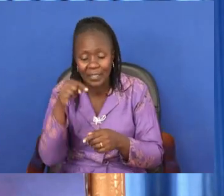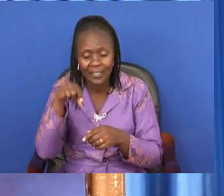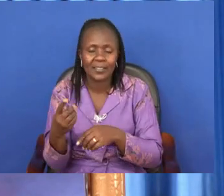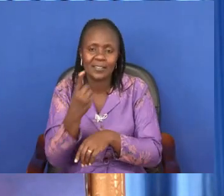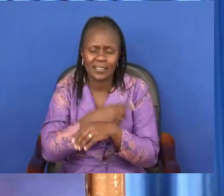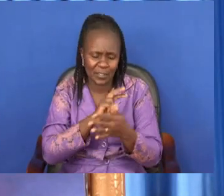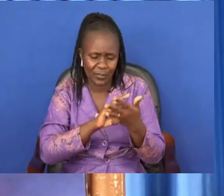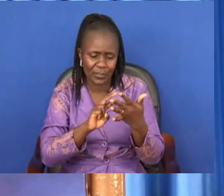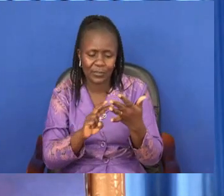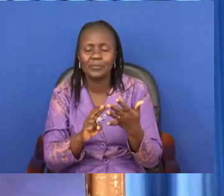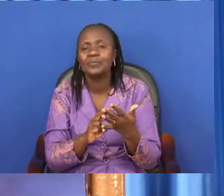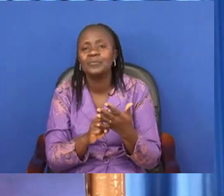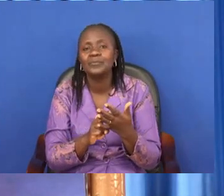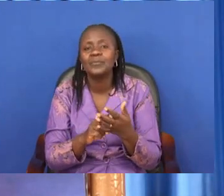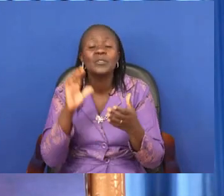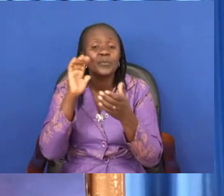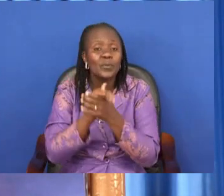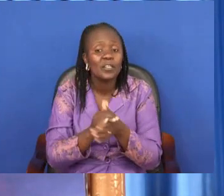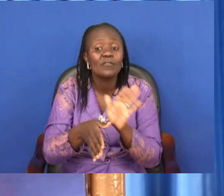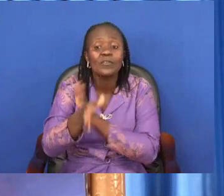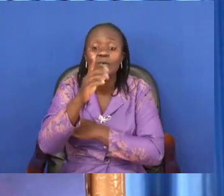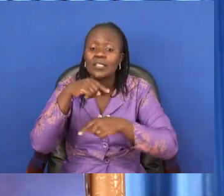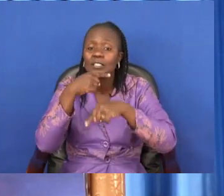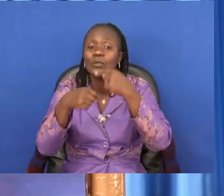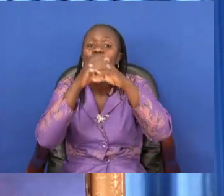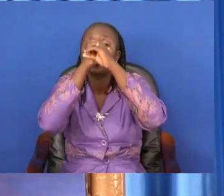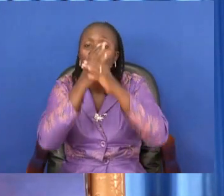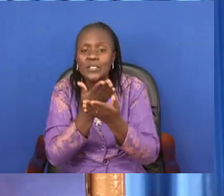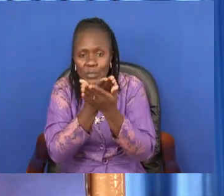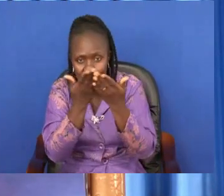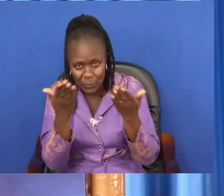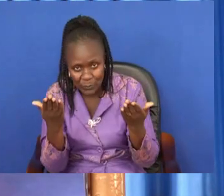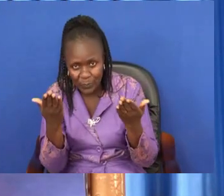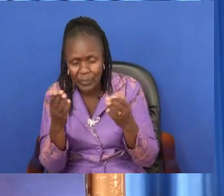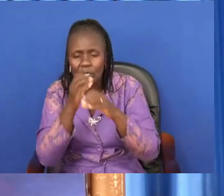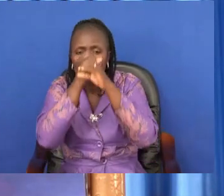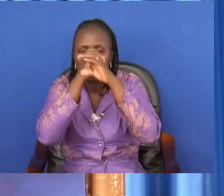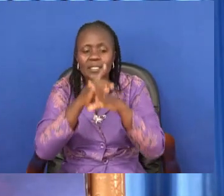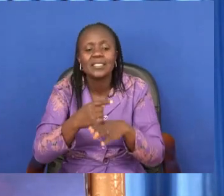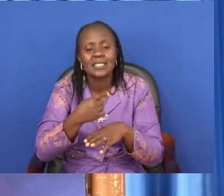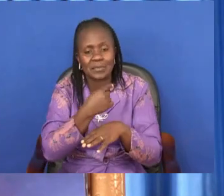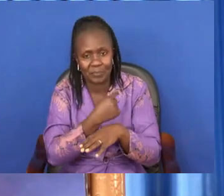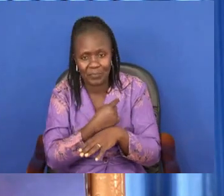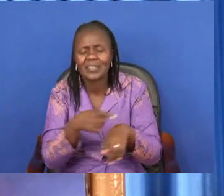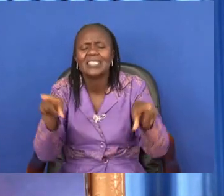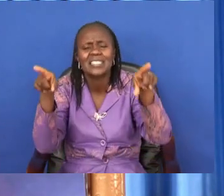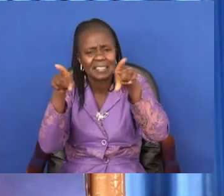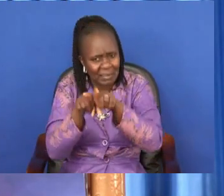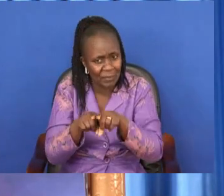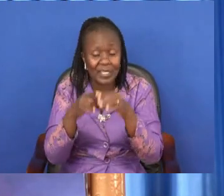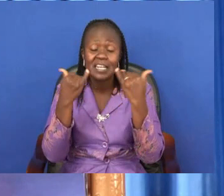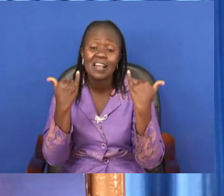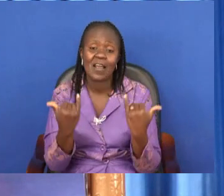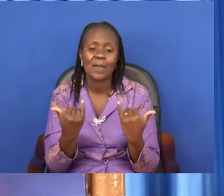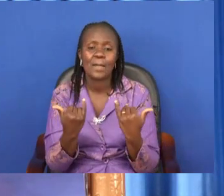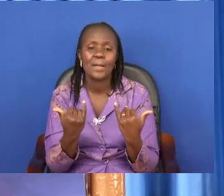Today, as we look at this passage, I want to believe that God is going to bless you as he blesses me as well. Now,